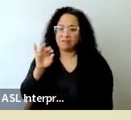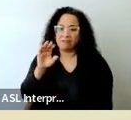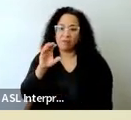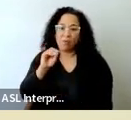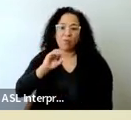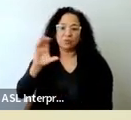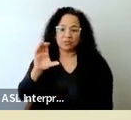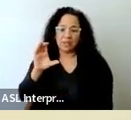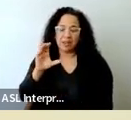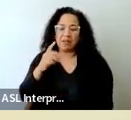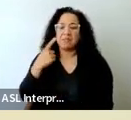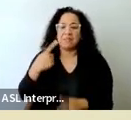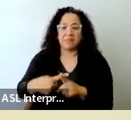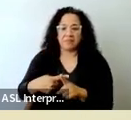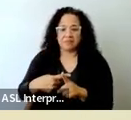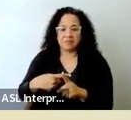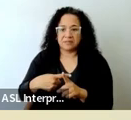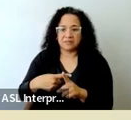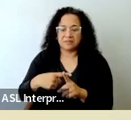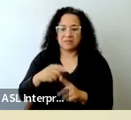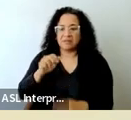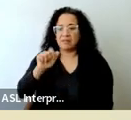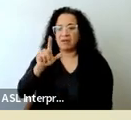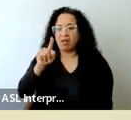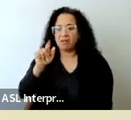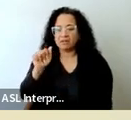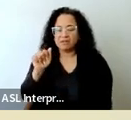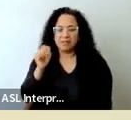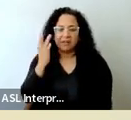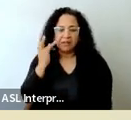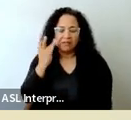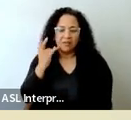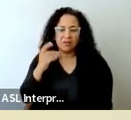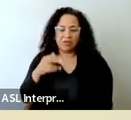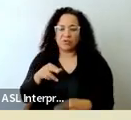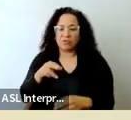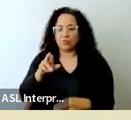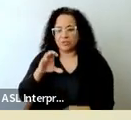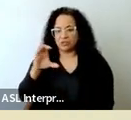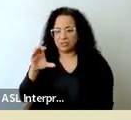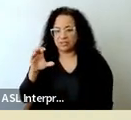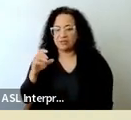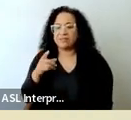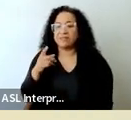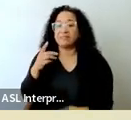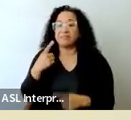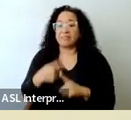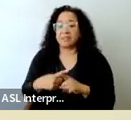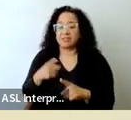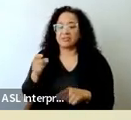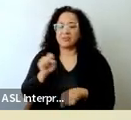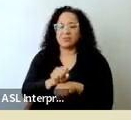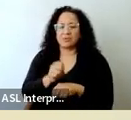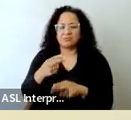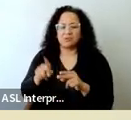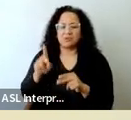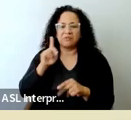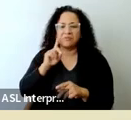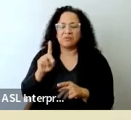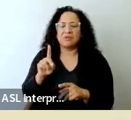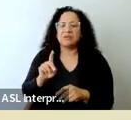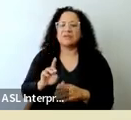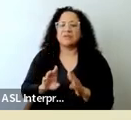County as well as Alta California Regional Center. In addition, she's worked briefly for the Department of